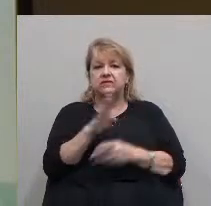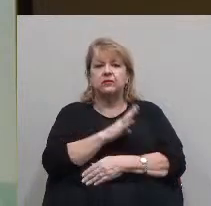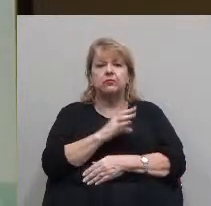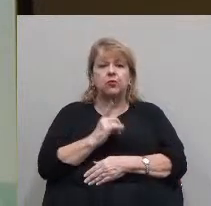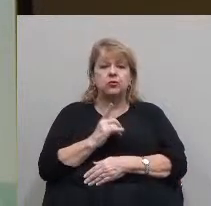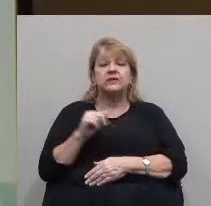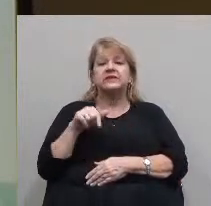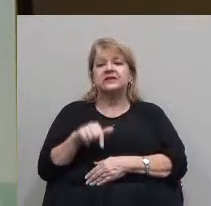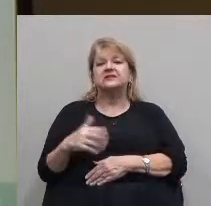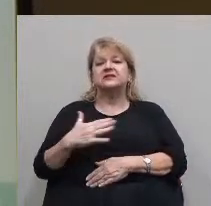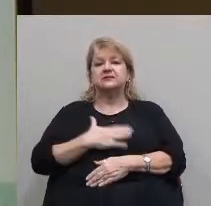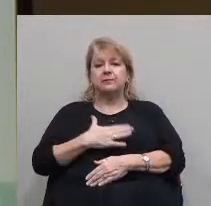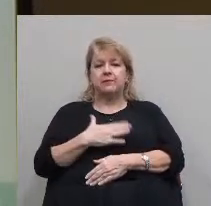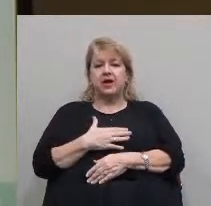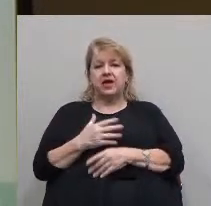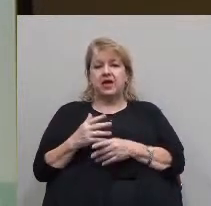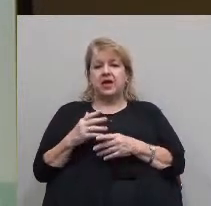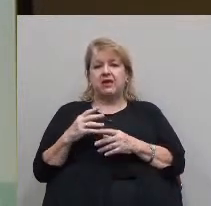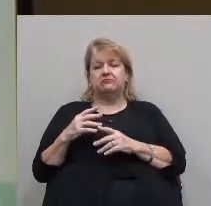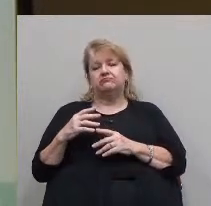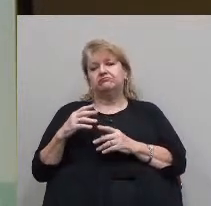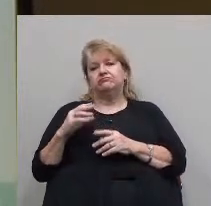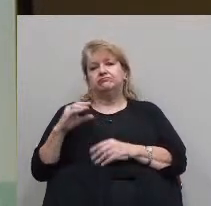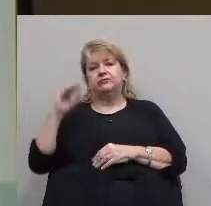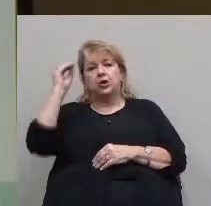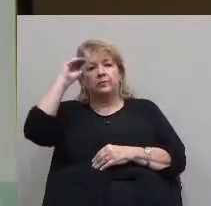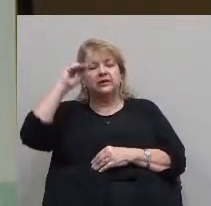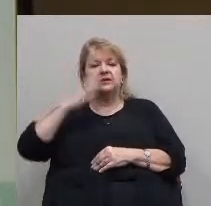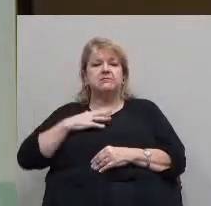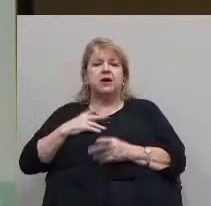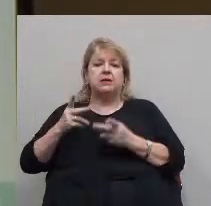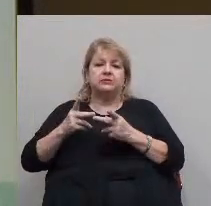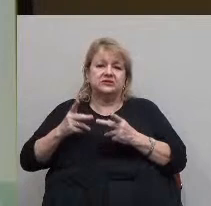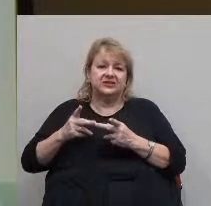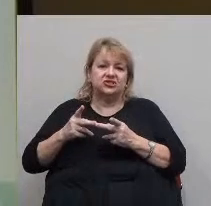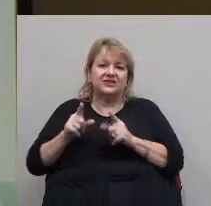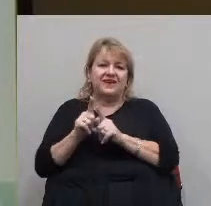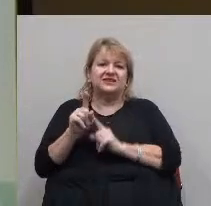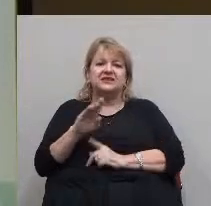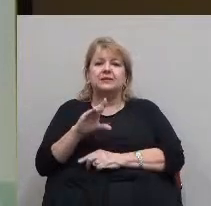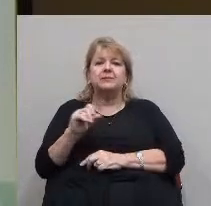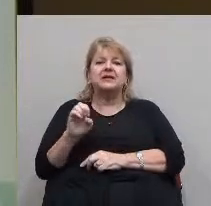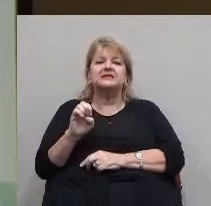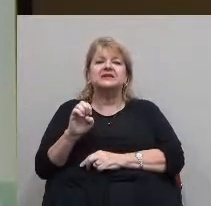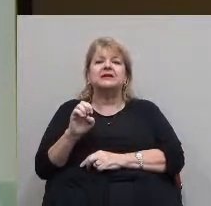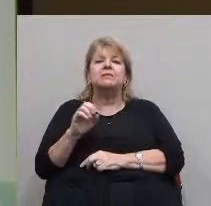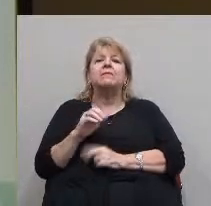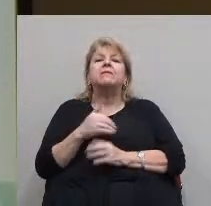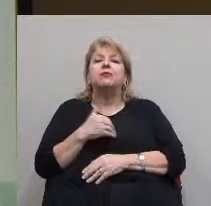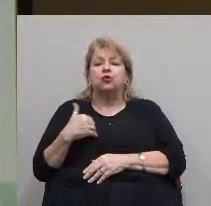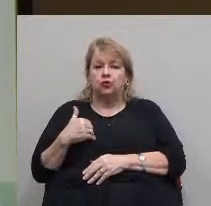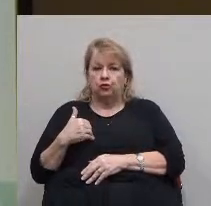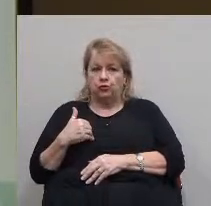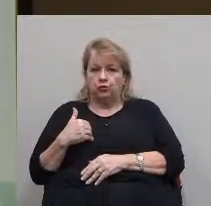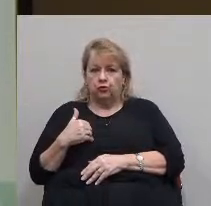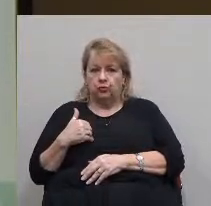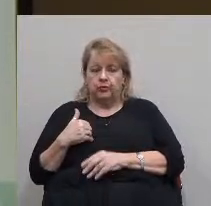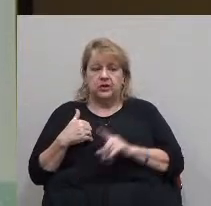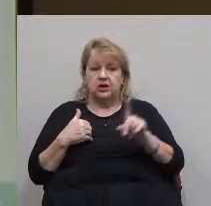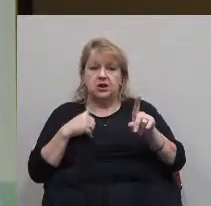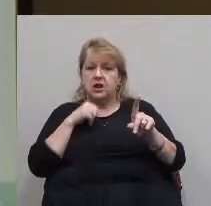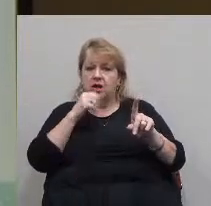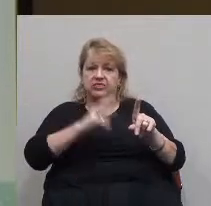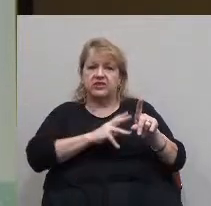as an individual BESE member. So you always will have that right to go to the table and share what you feel on a piece of legislation, either if the board